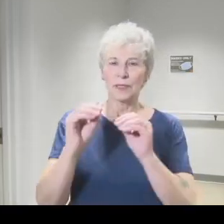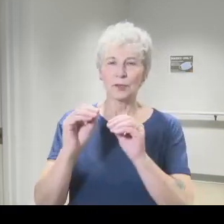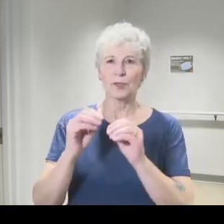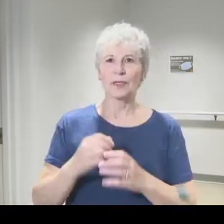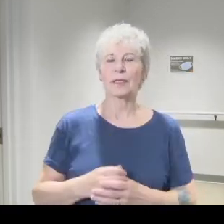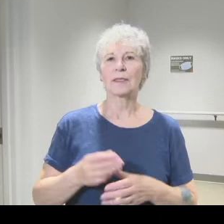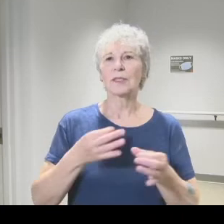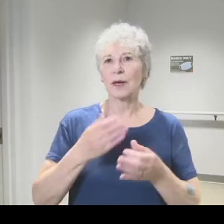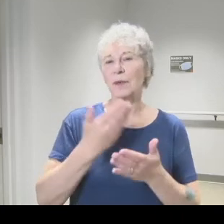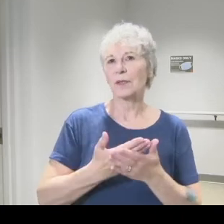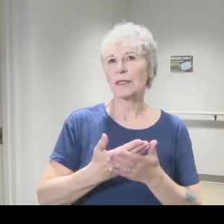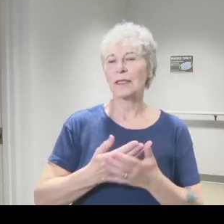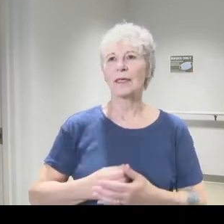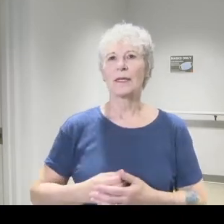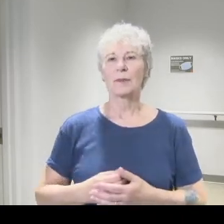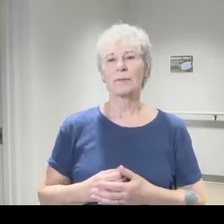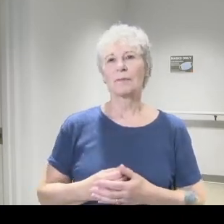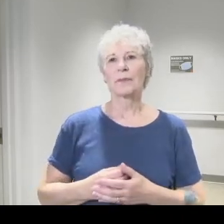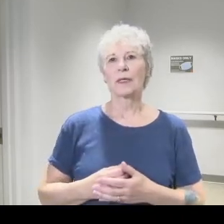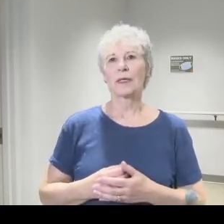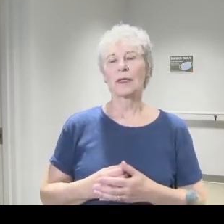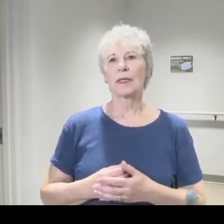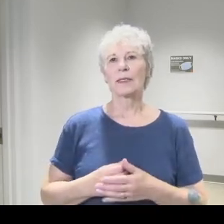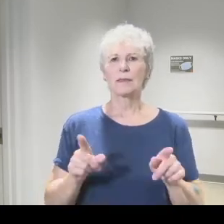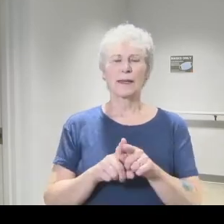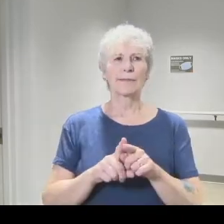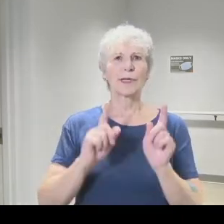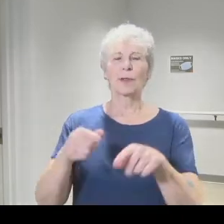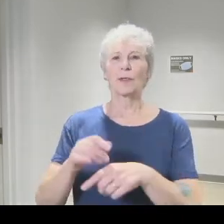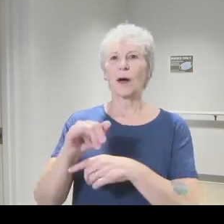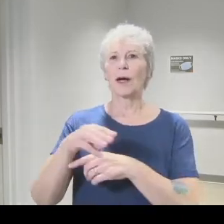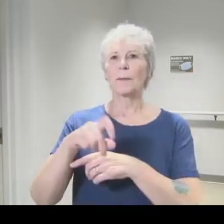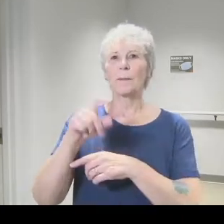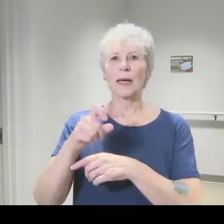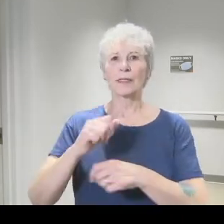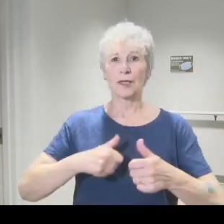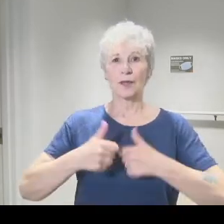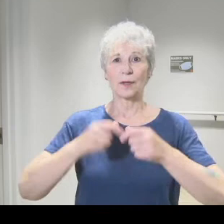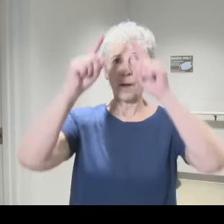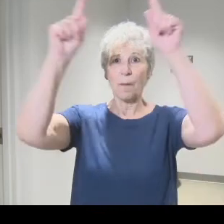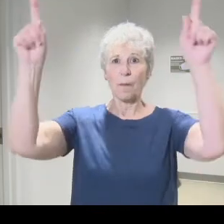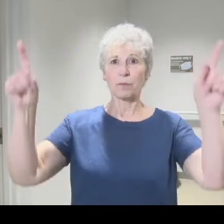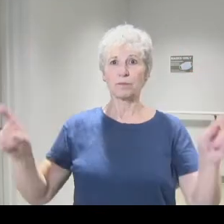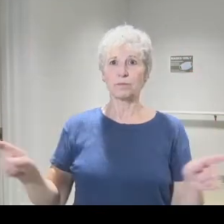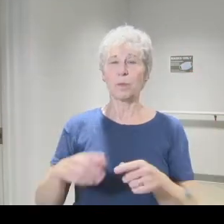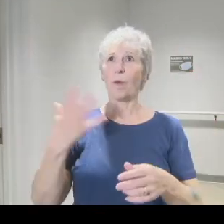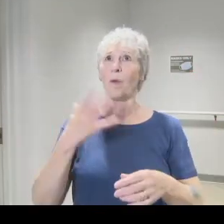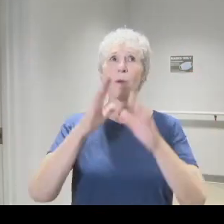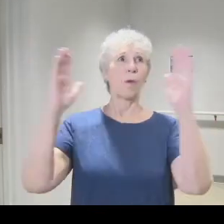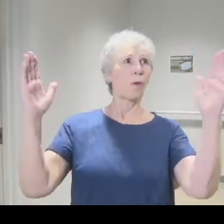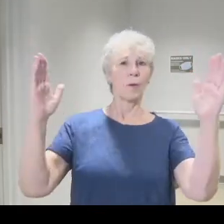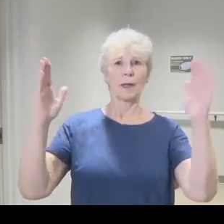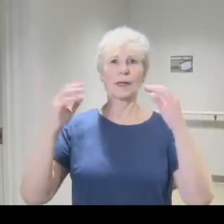our normal human tendency is going to an IMAX theater. And if you've ever been to an IMAX theater, you got this massive screen, you got speakers under